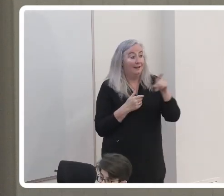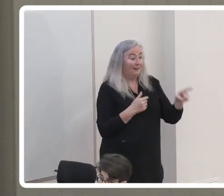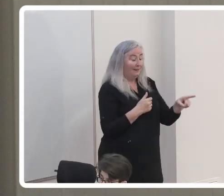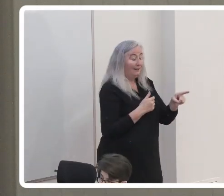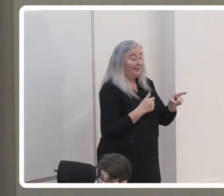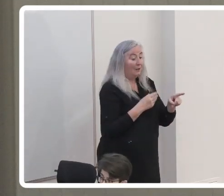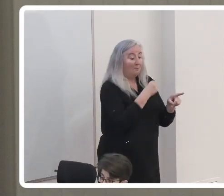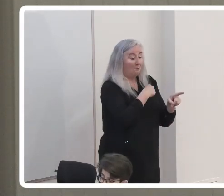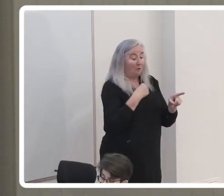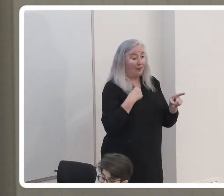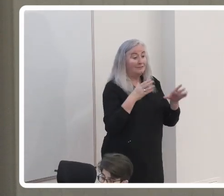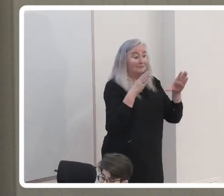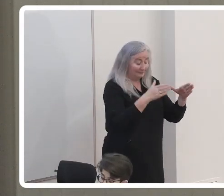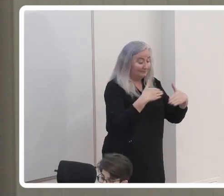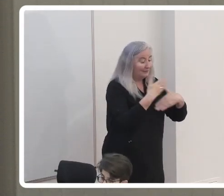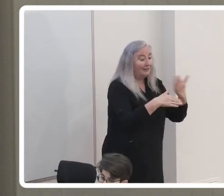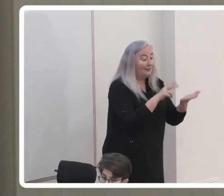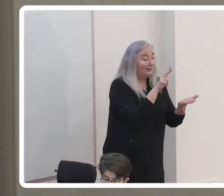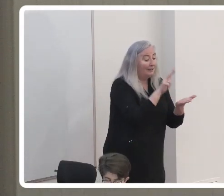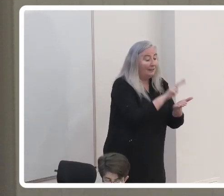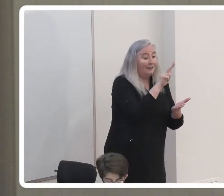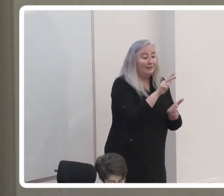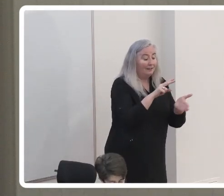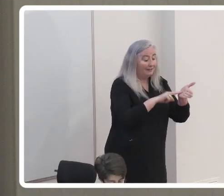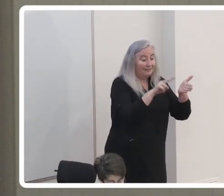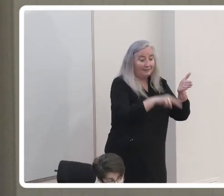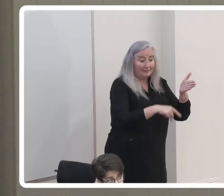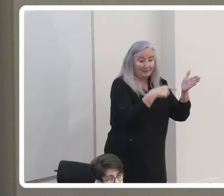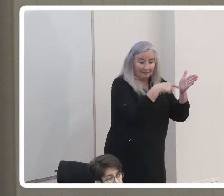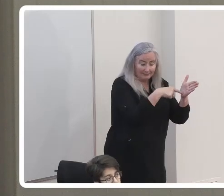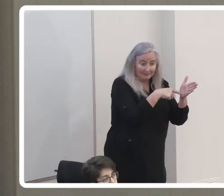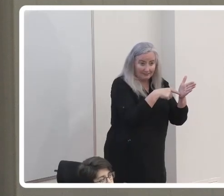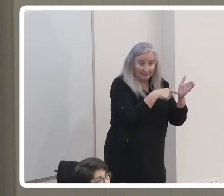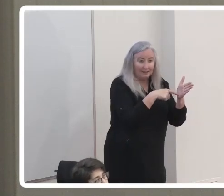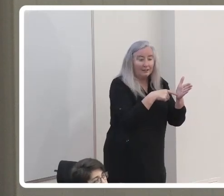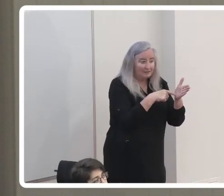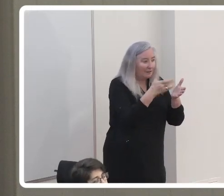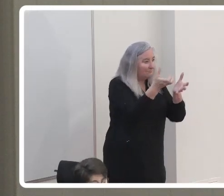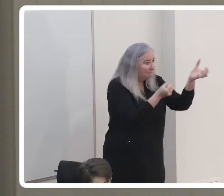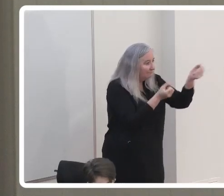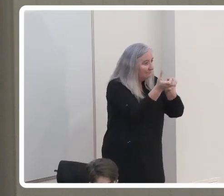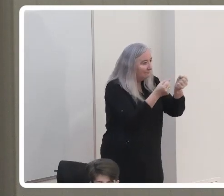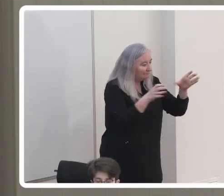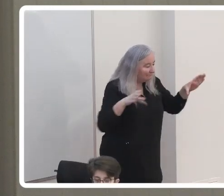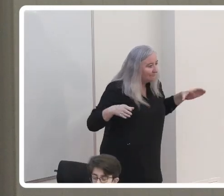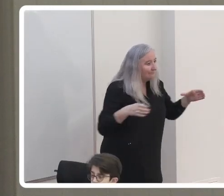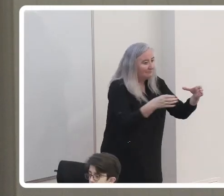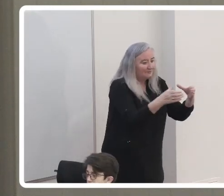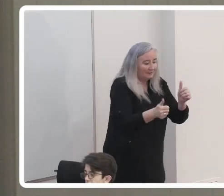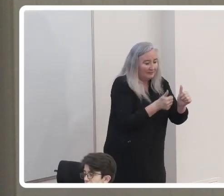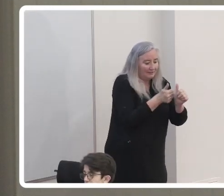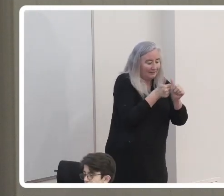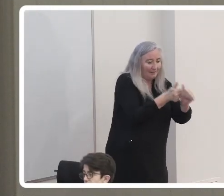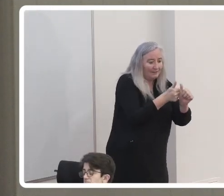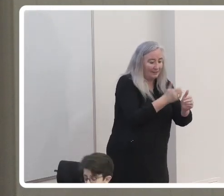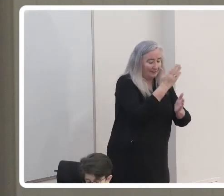pushed for Poland's adoption and ratification of the CRPD involved sustained efforts of dedicated advocates, including women with